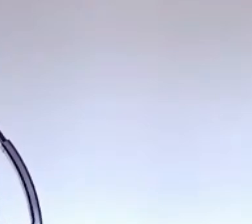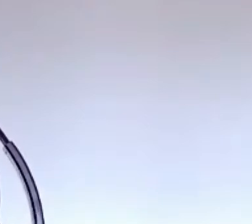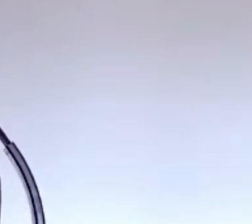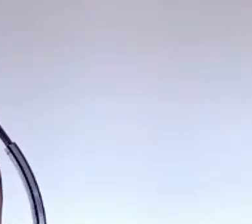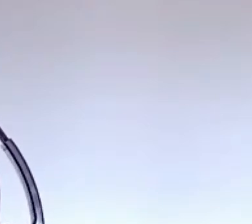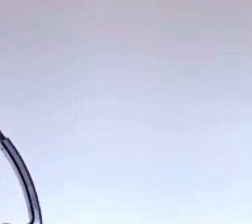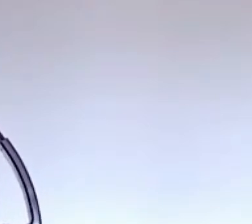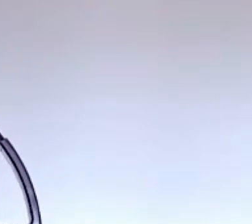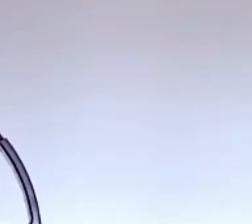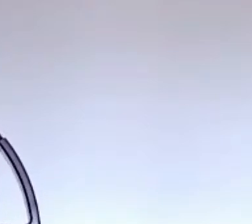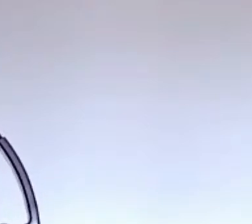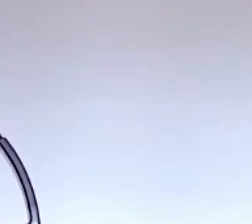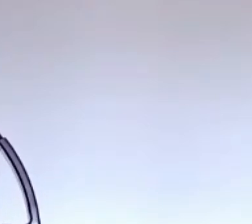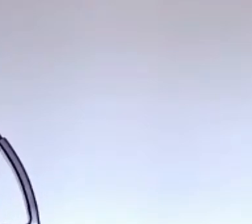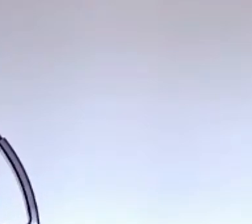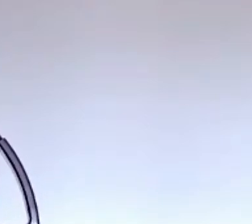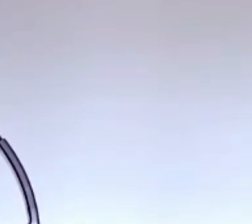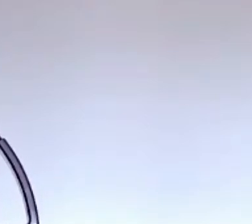nations in BC.